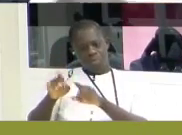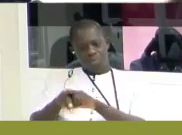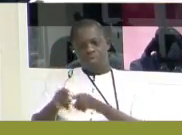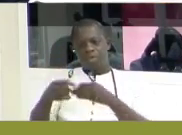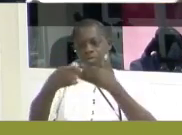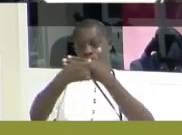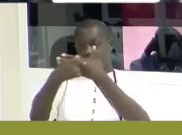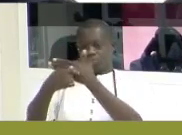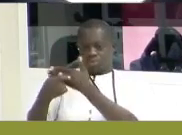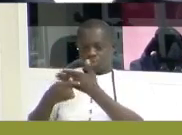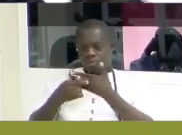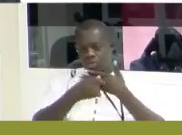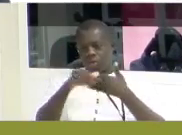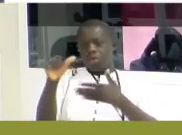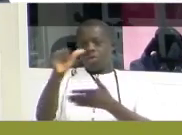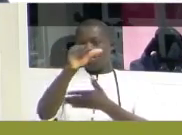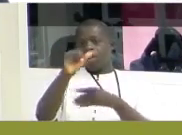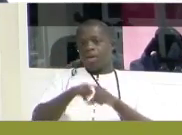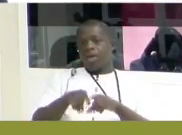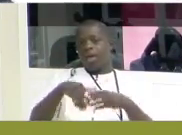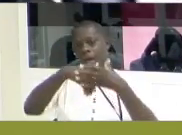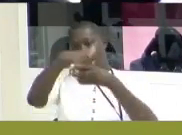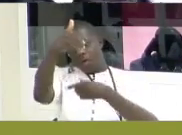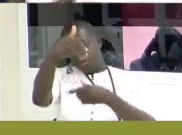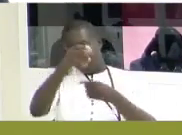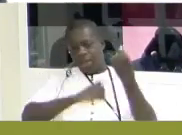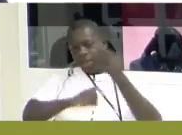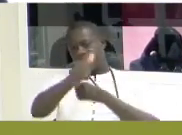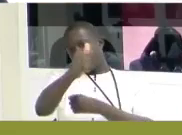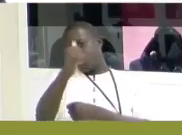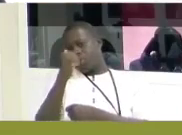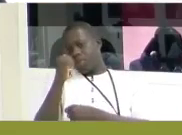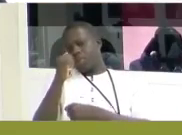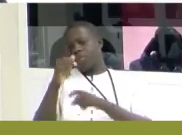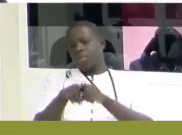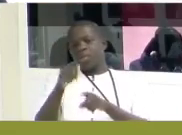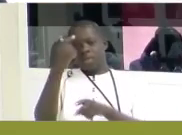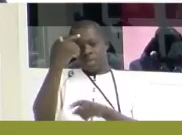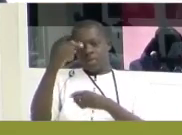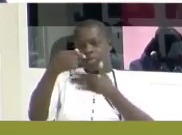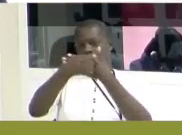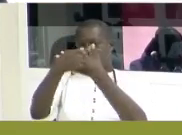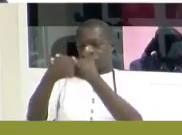because he went out, came in again. I believe he went to consult his seniors at the time.